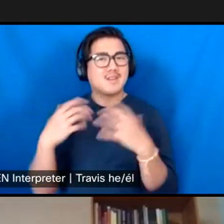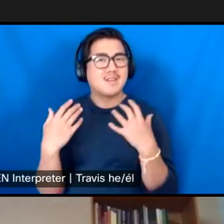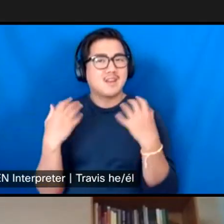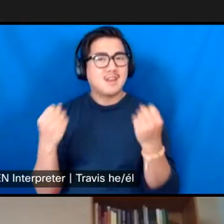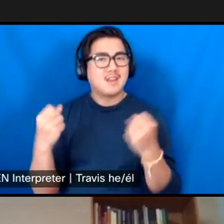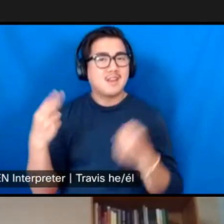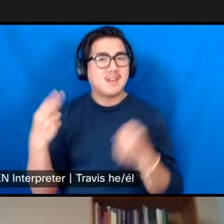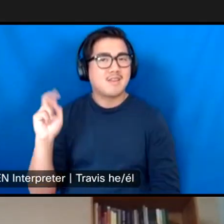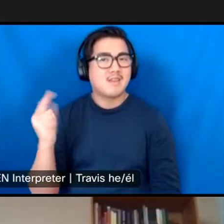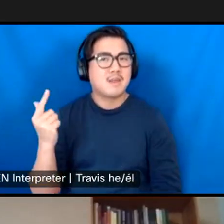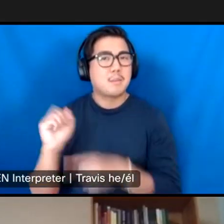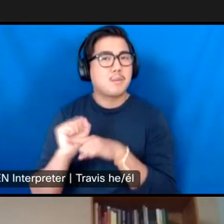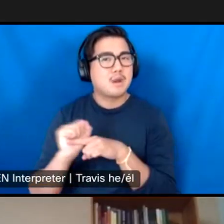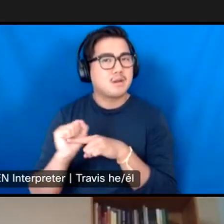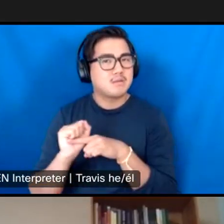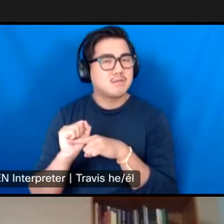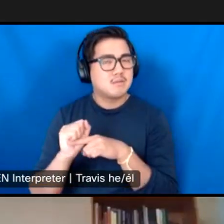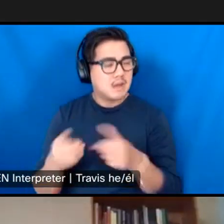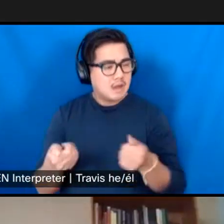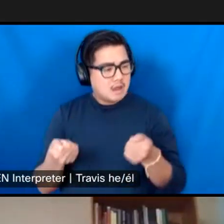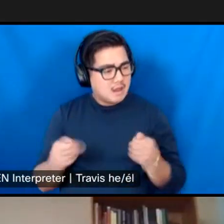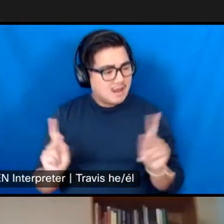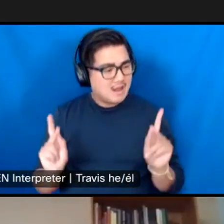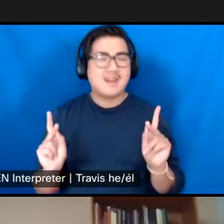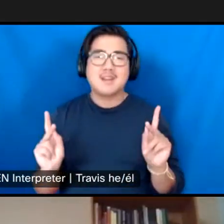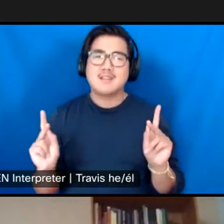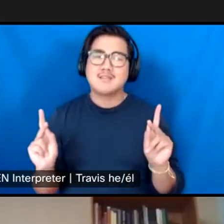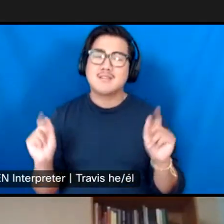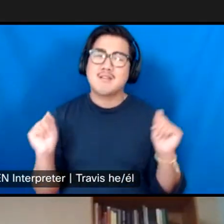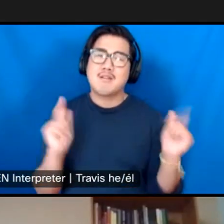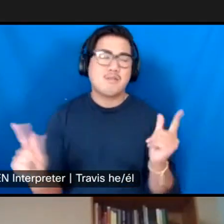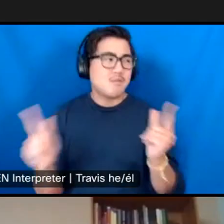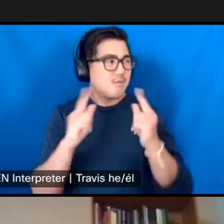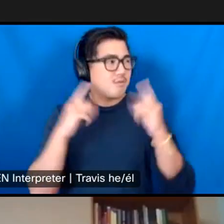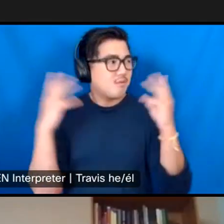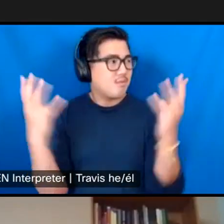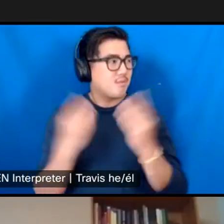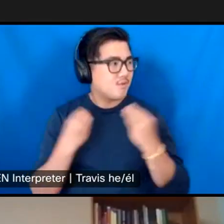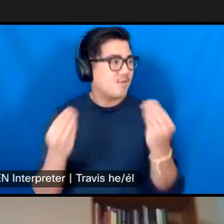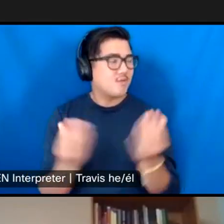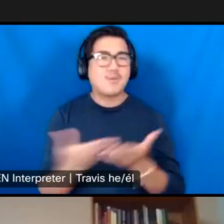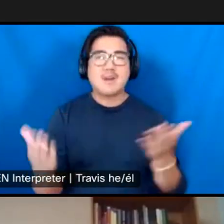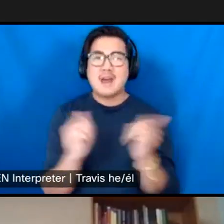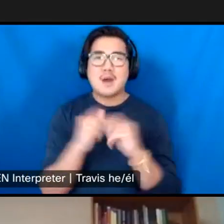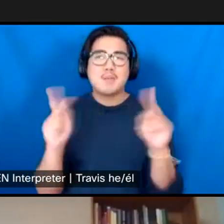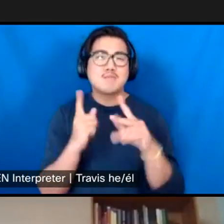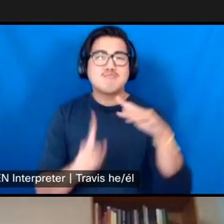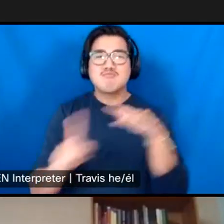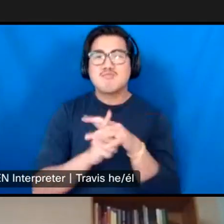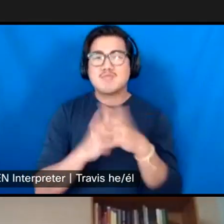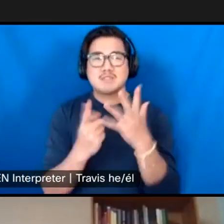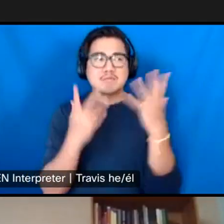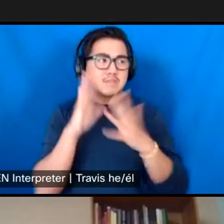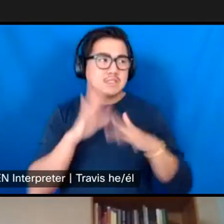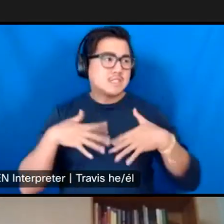are allowing space for all of the beautiful ways that our folks show up and holding them